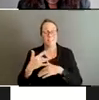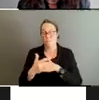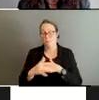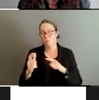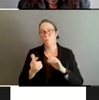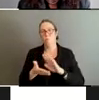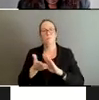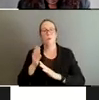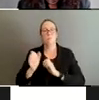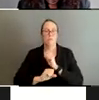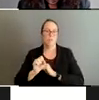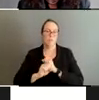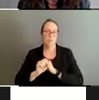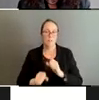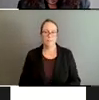for them.